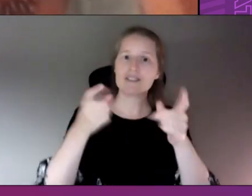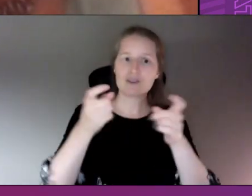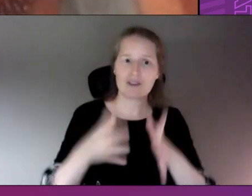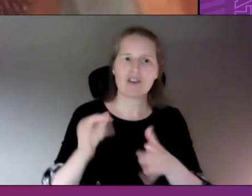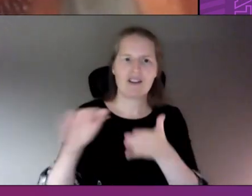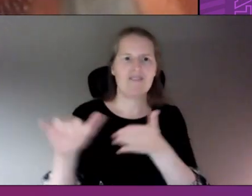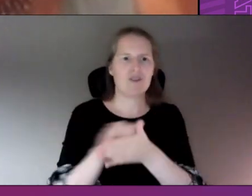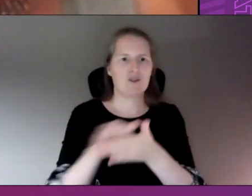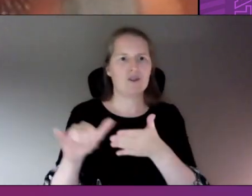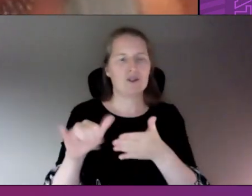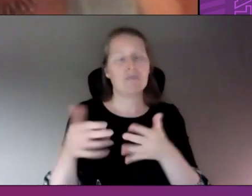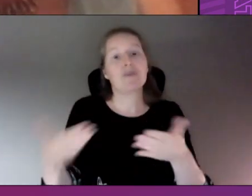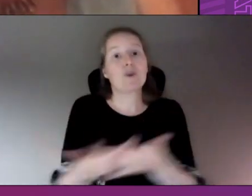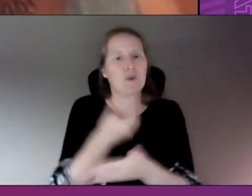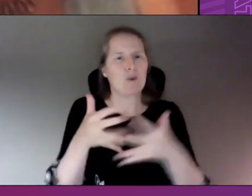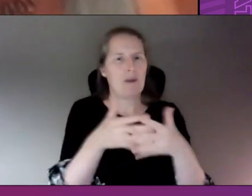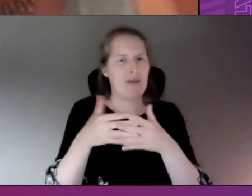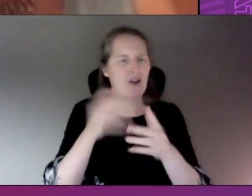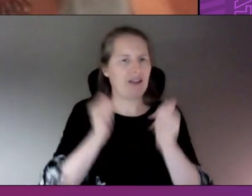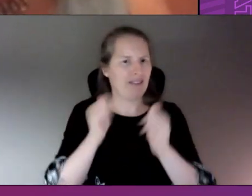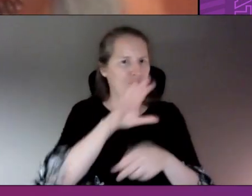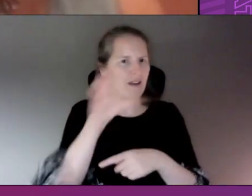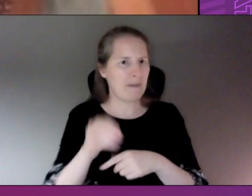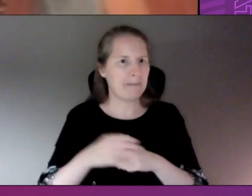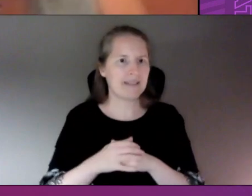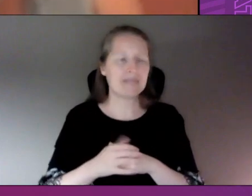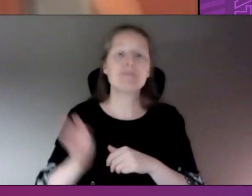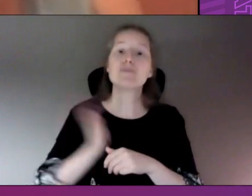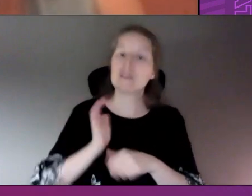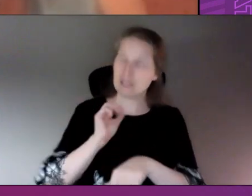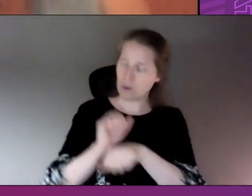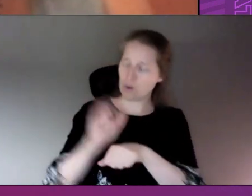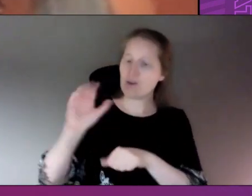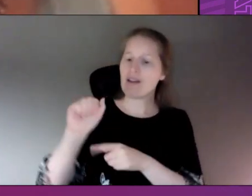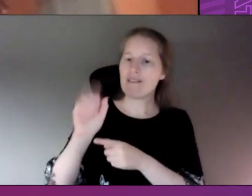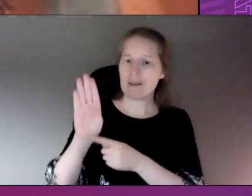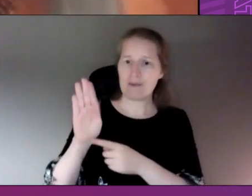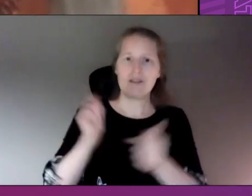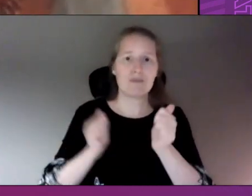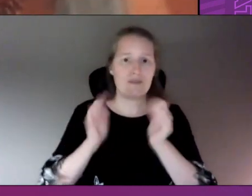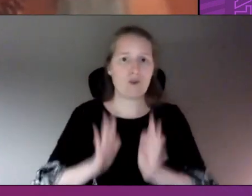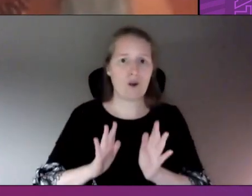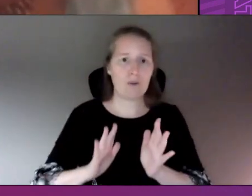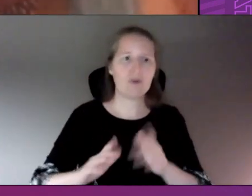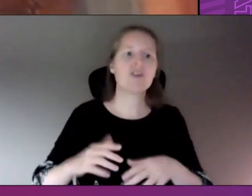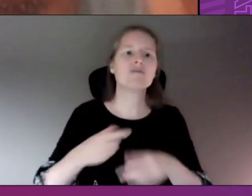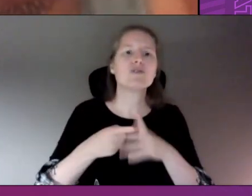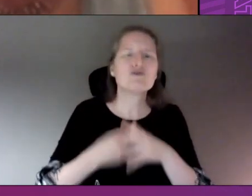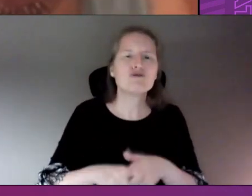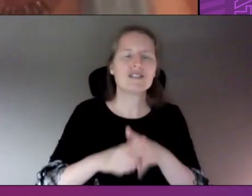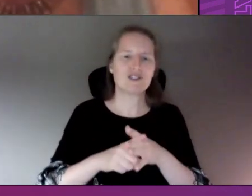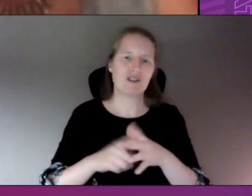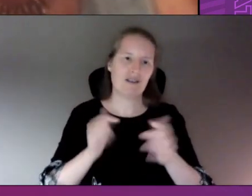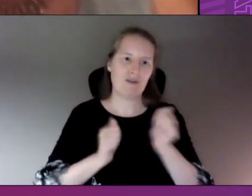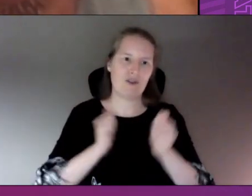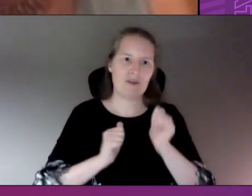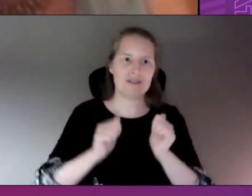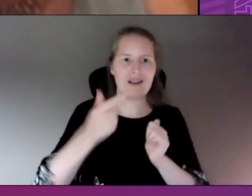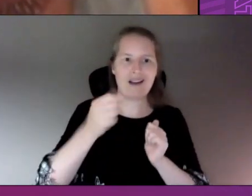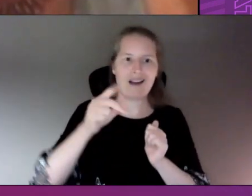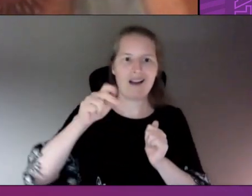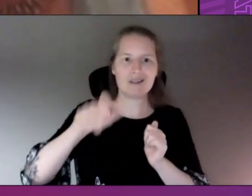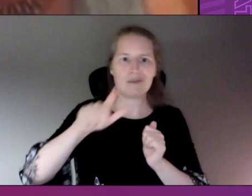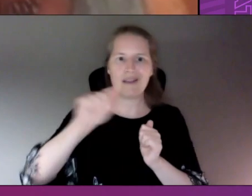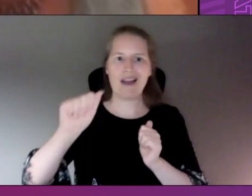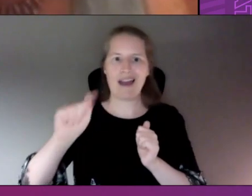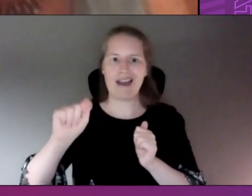He previously worked with Avant-Barde as a performer in its acclaimed original production of The Gospel et Colonis. Damone is the recipient